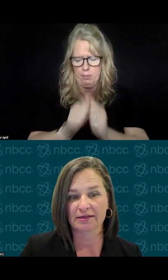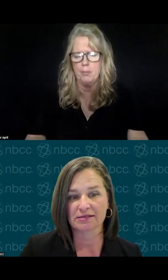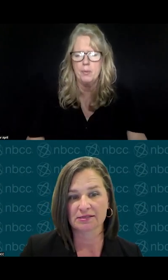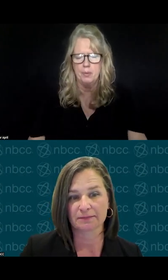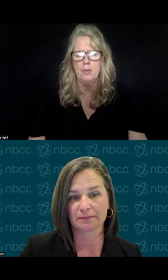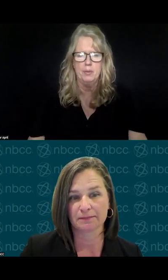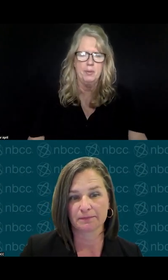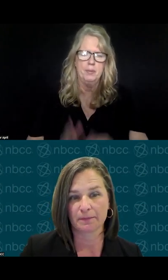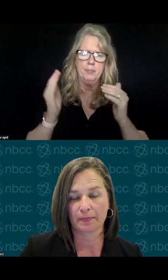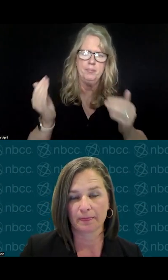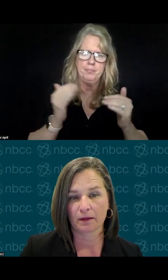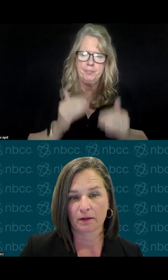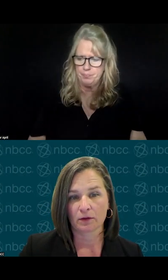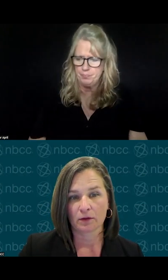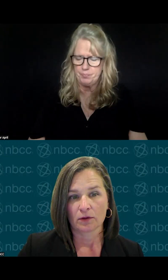Next.